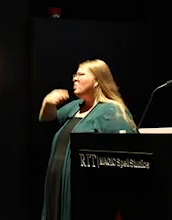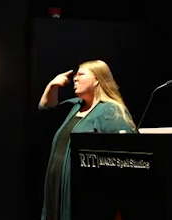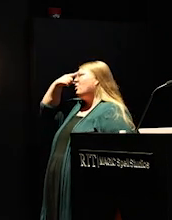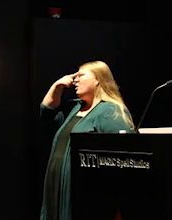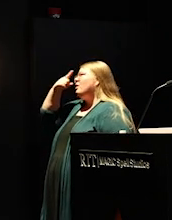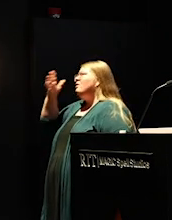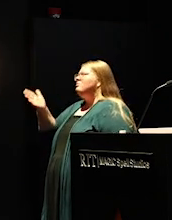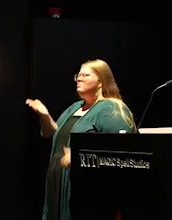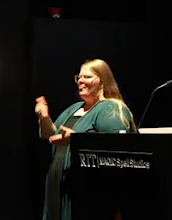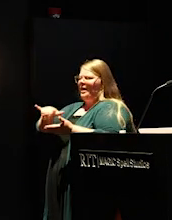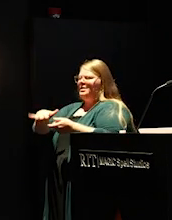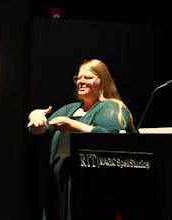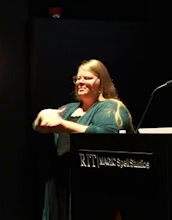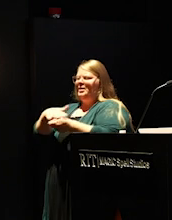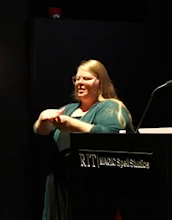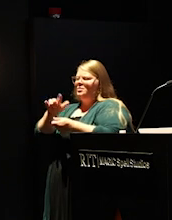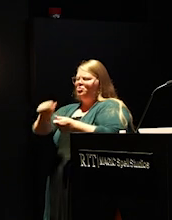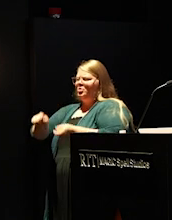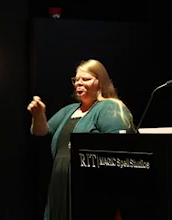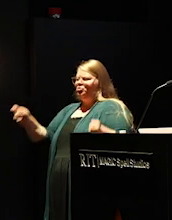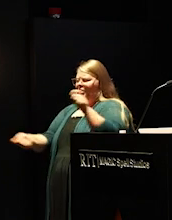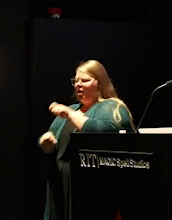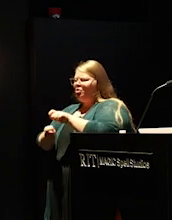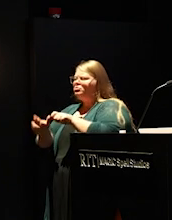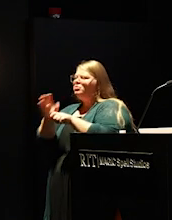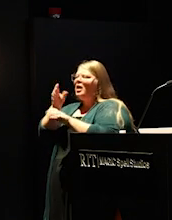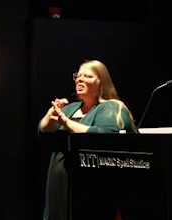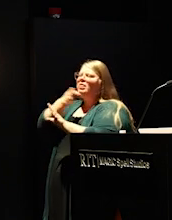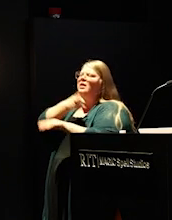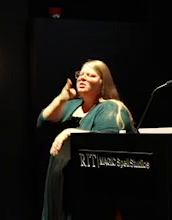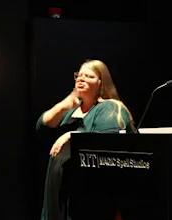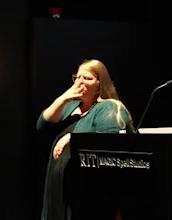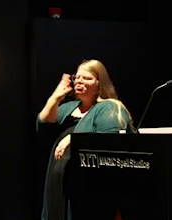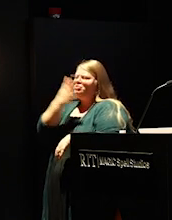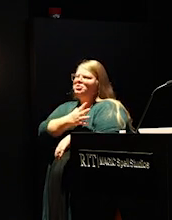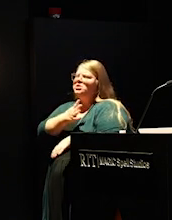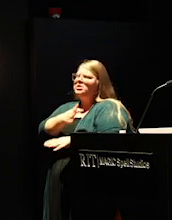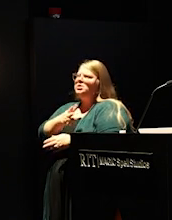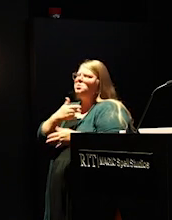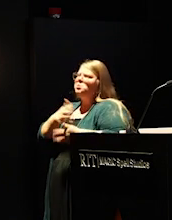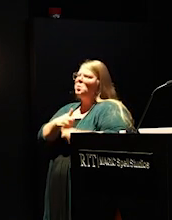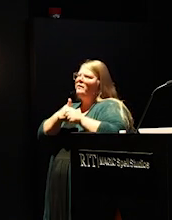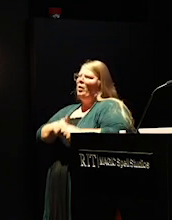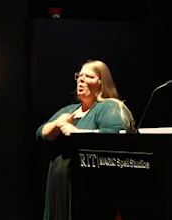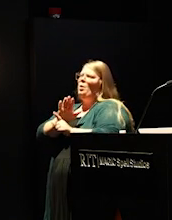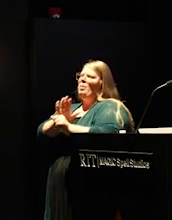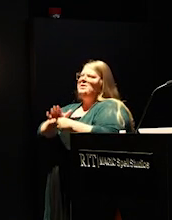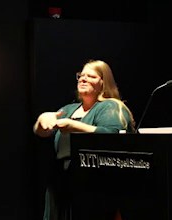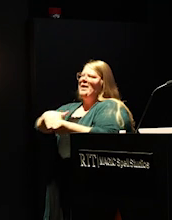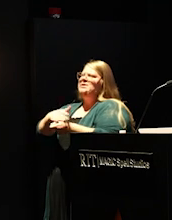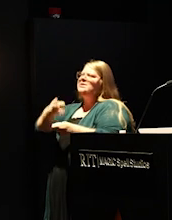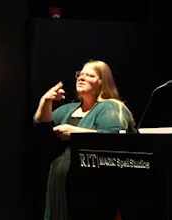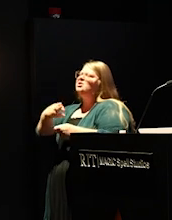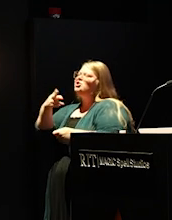history. And I say that not because it's so brave to like change history, but like when it's just a place, you can